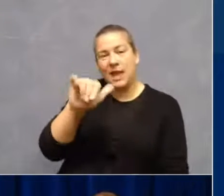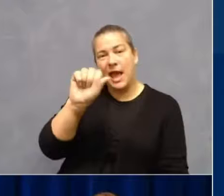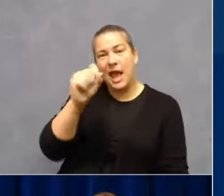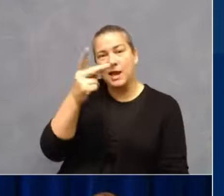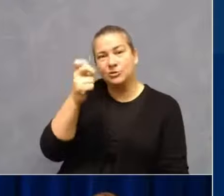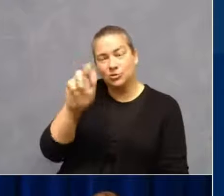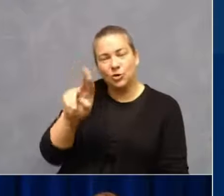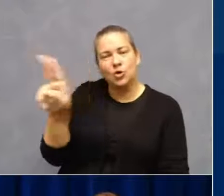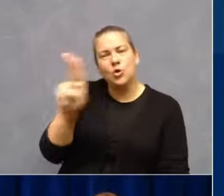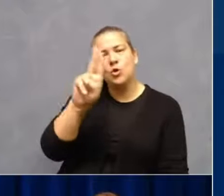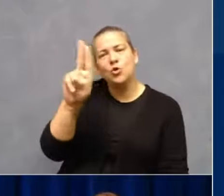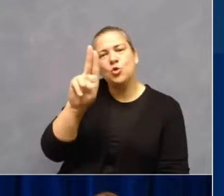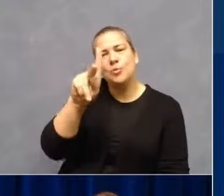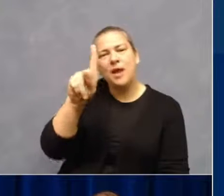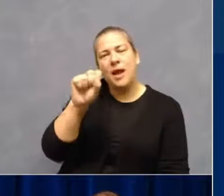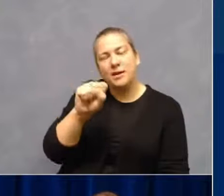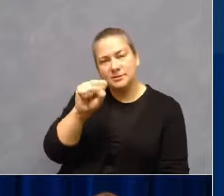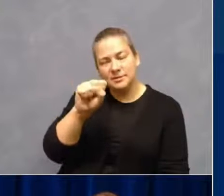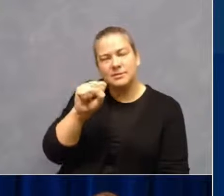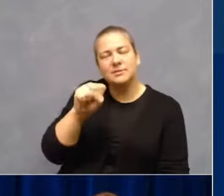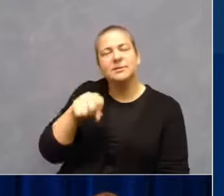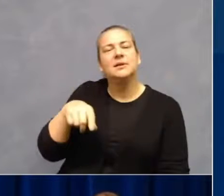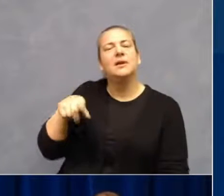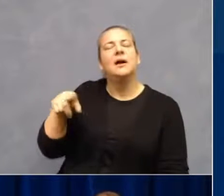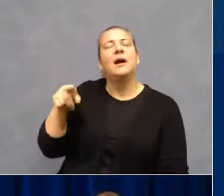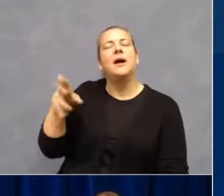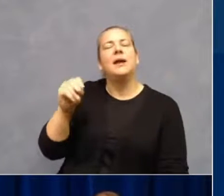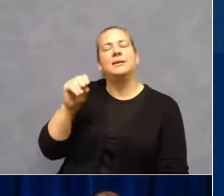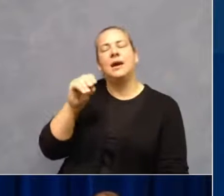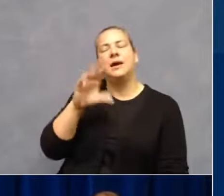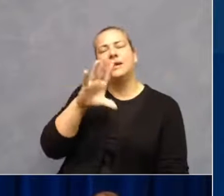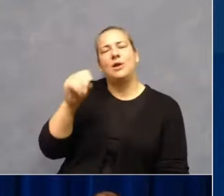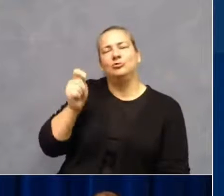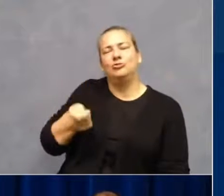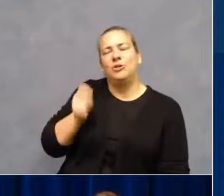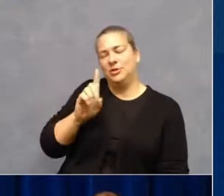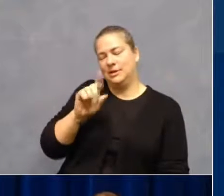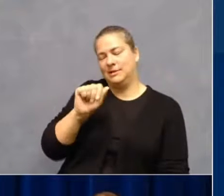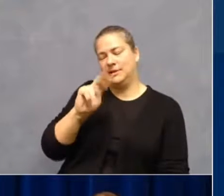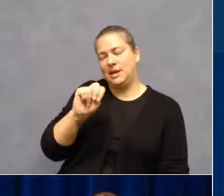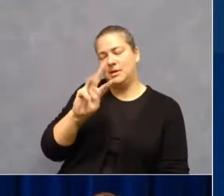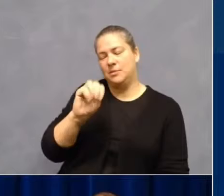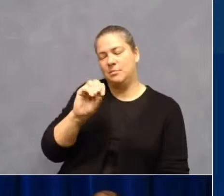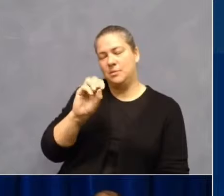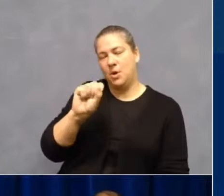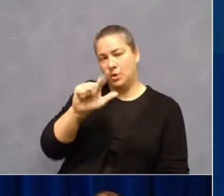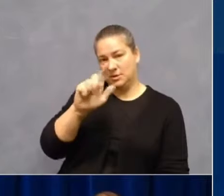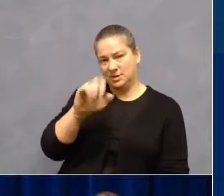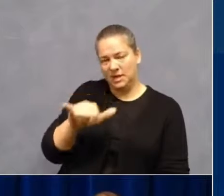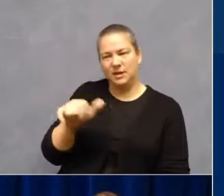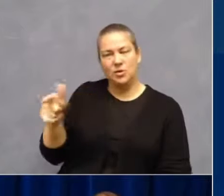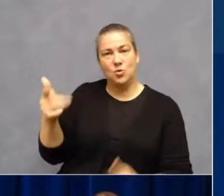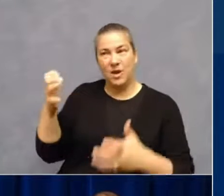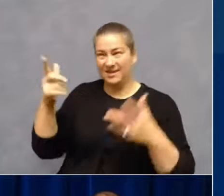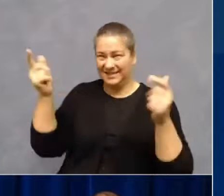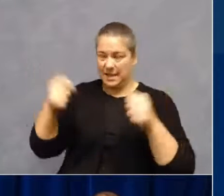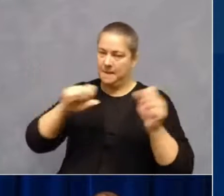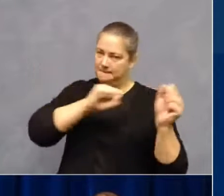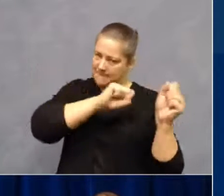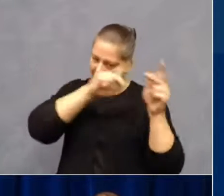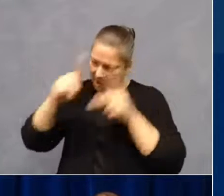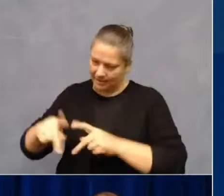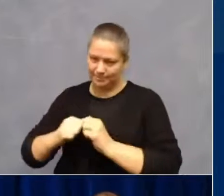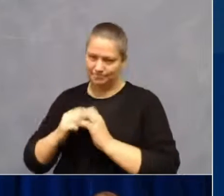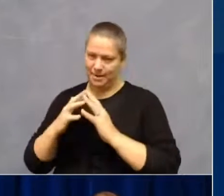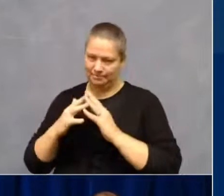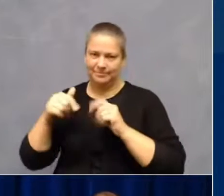and County Judge Dan Mosley for working to return this operation to Harlan. We wish